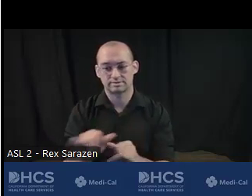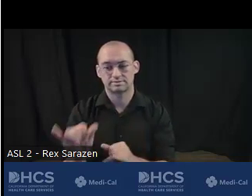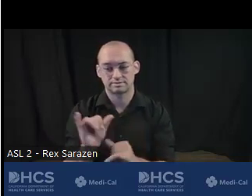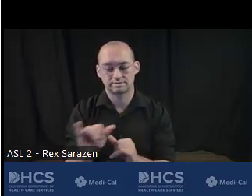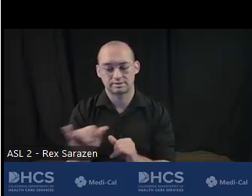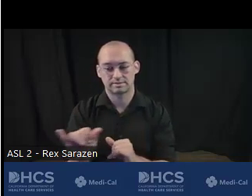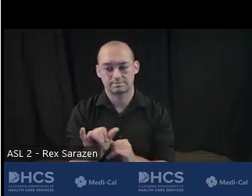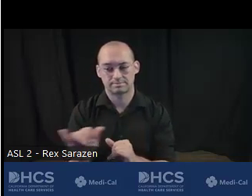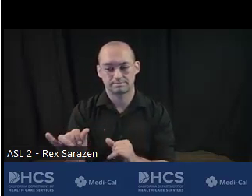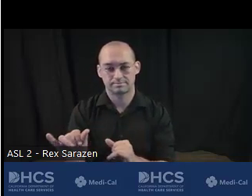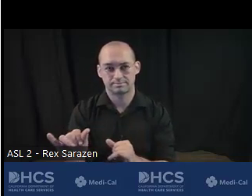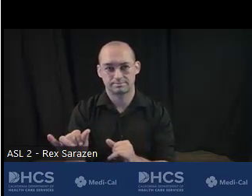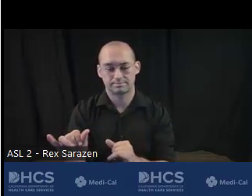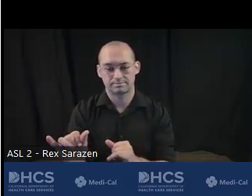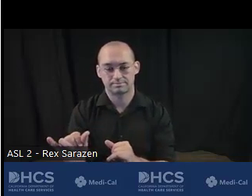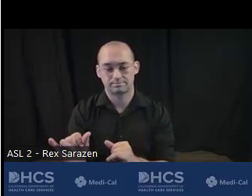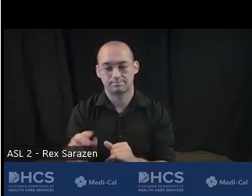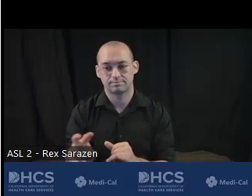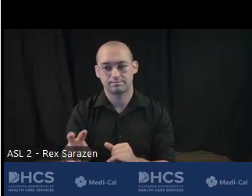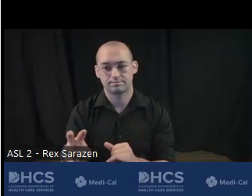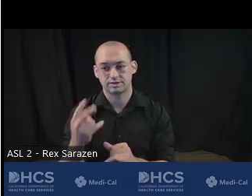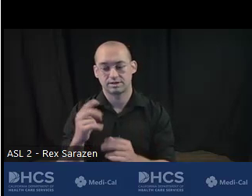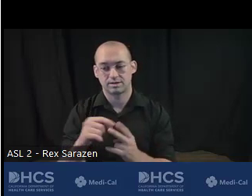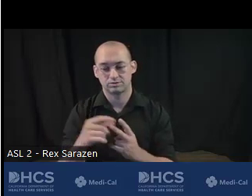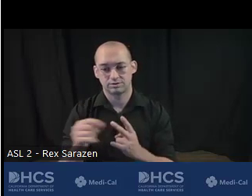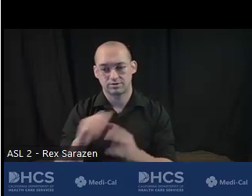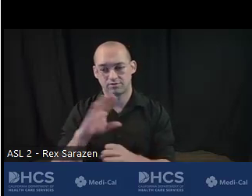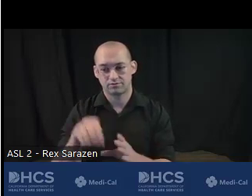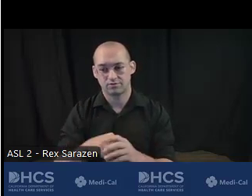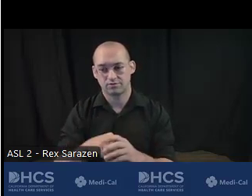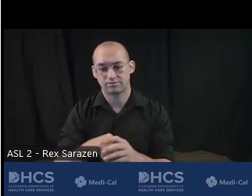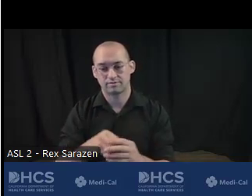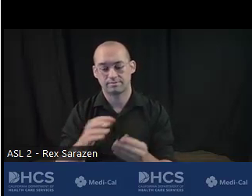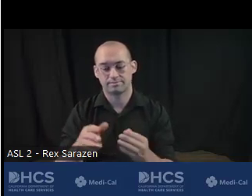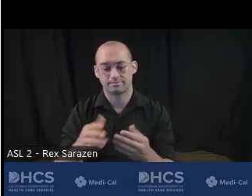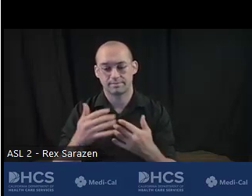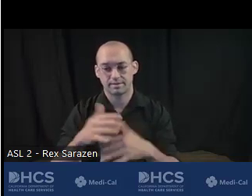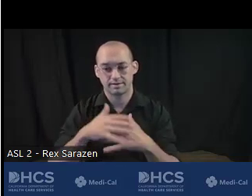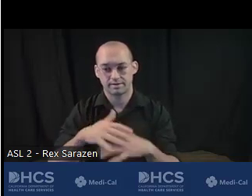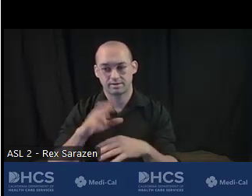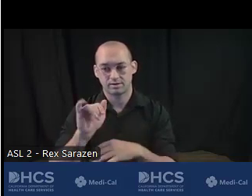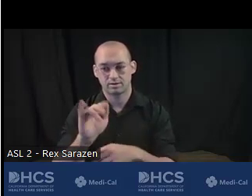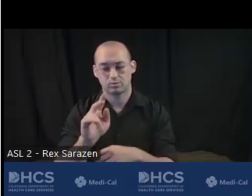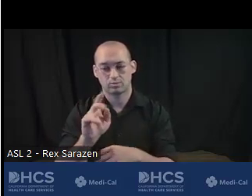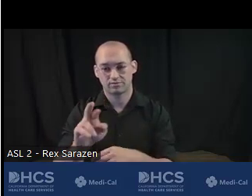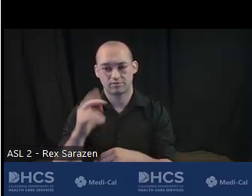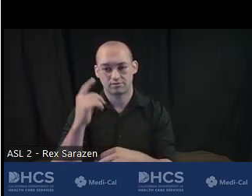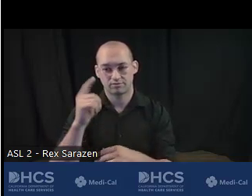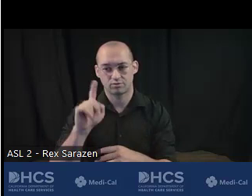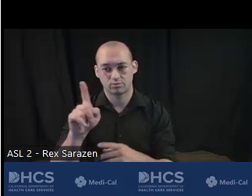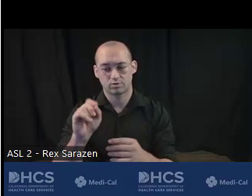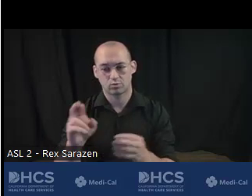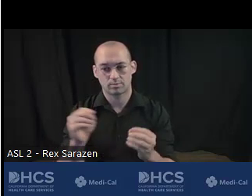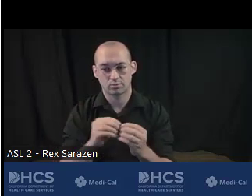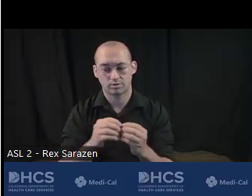We're also considering a second option, which would involve blending the waivers into one or more new